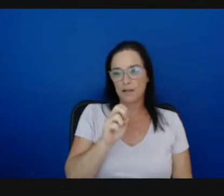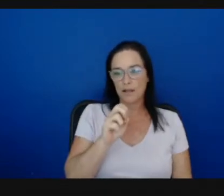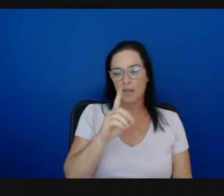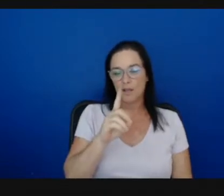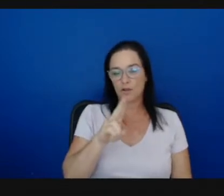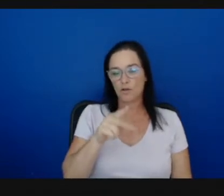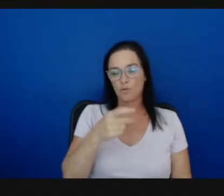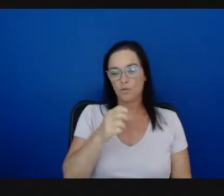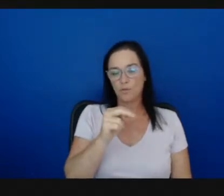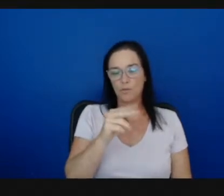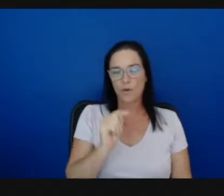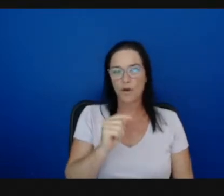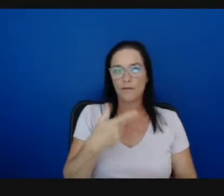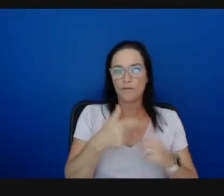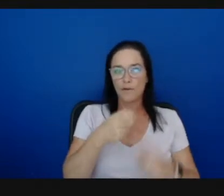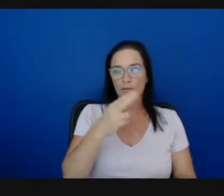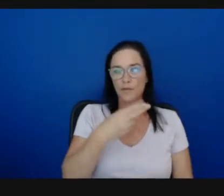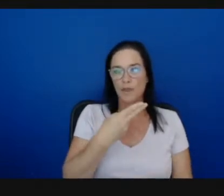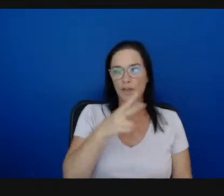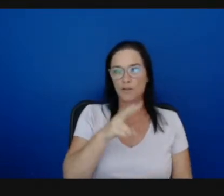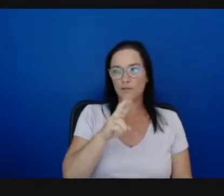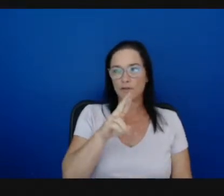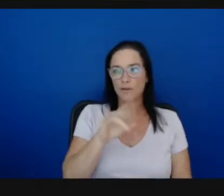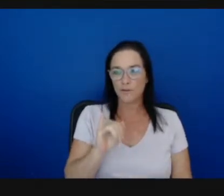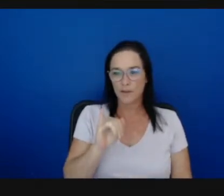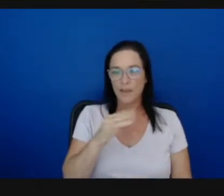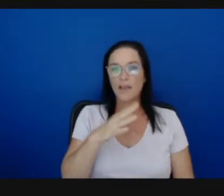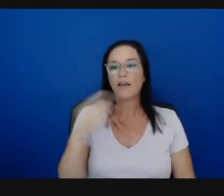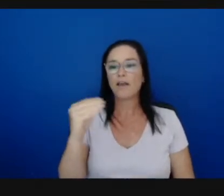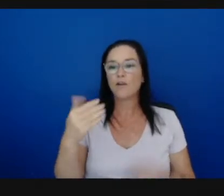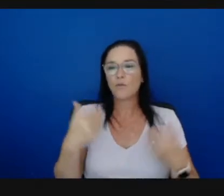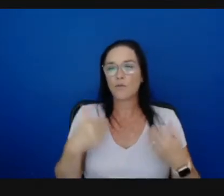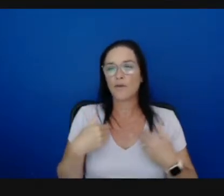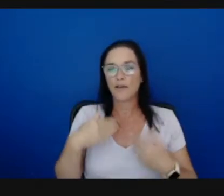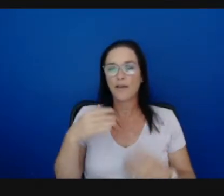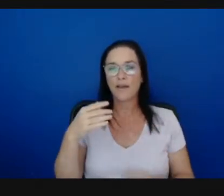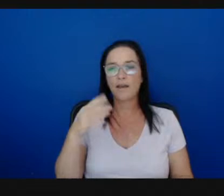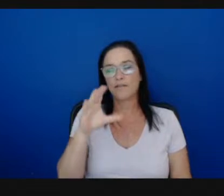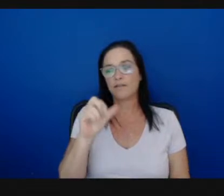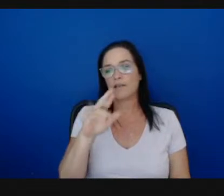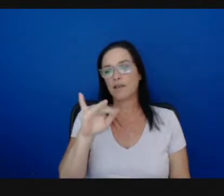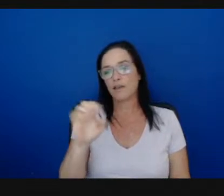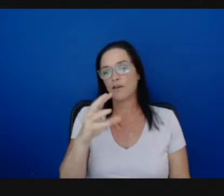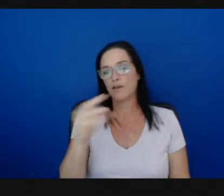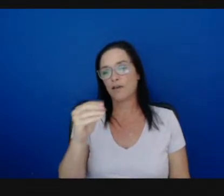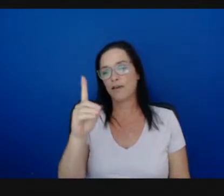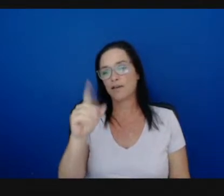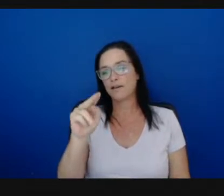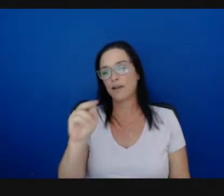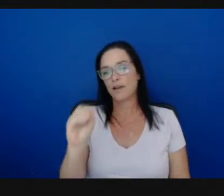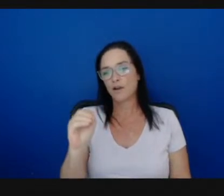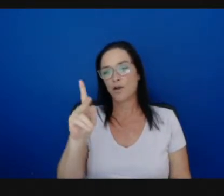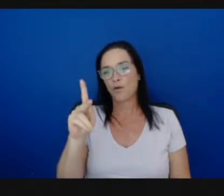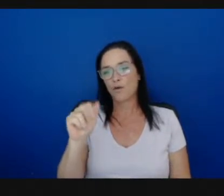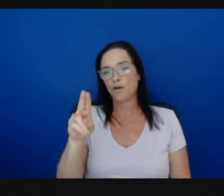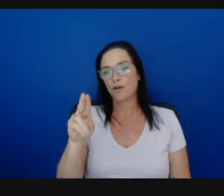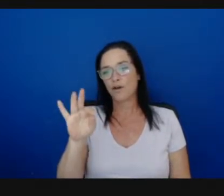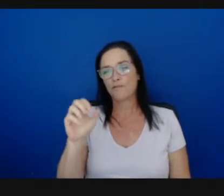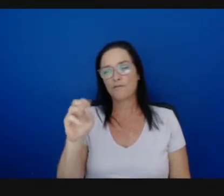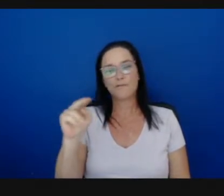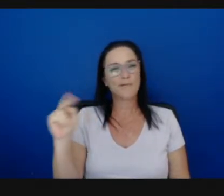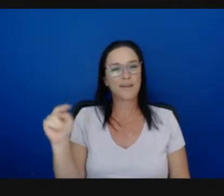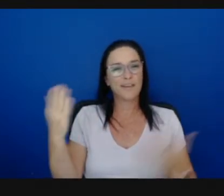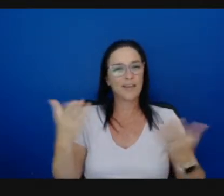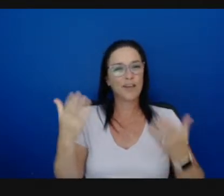Resilience Institute. And we also have Carrie Kaufman and Dano Kaufman, our ASL interpreters, back with us